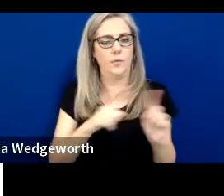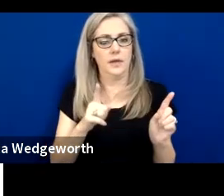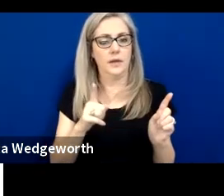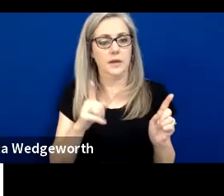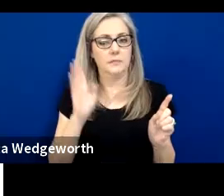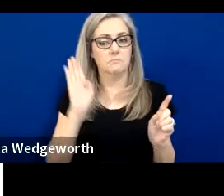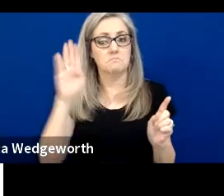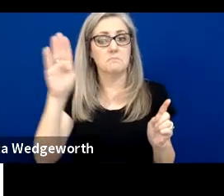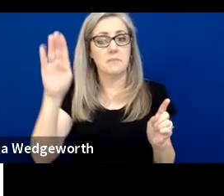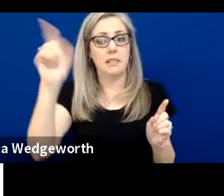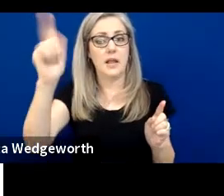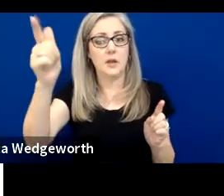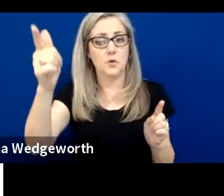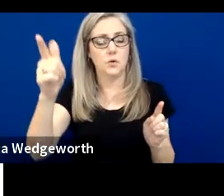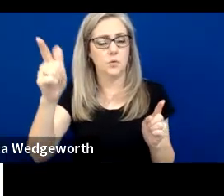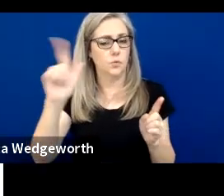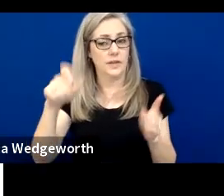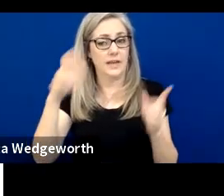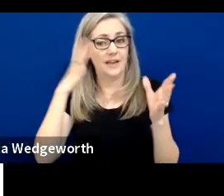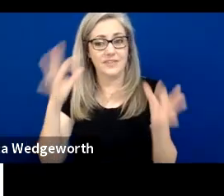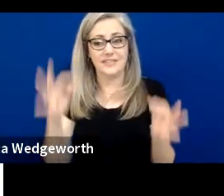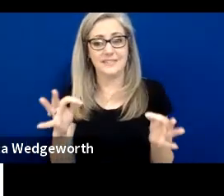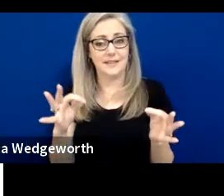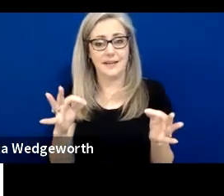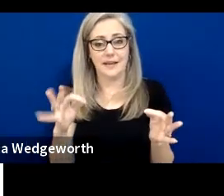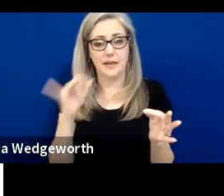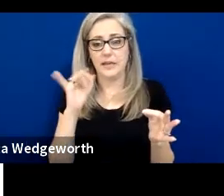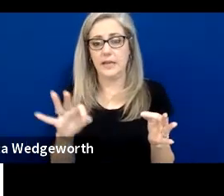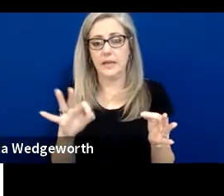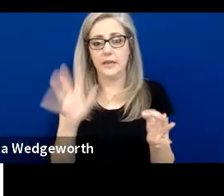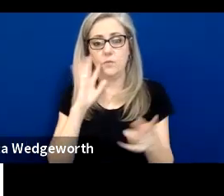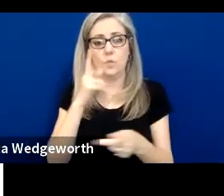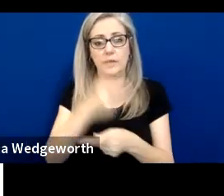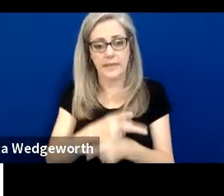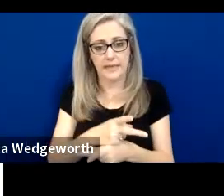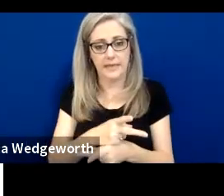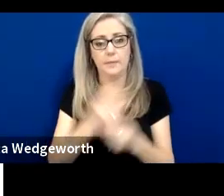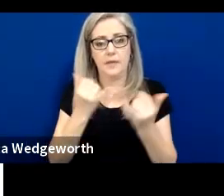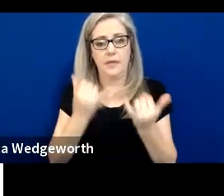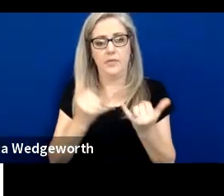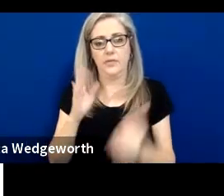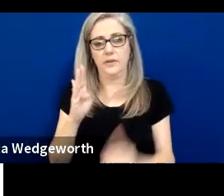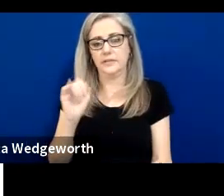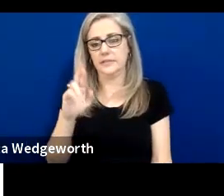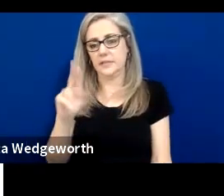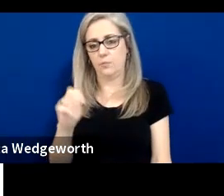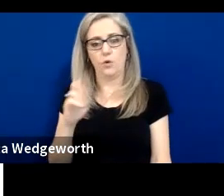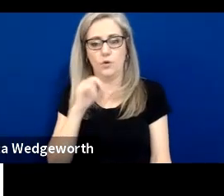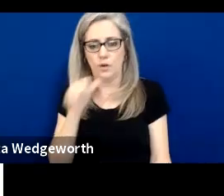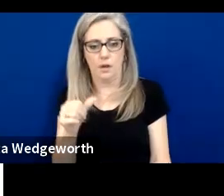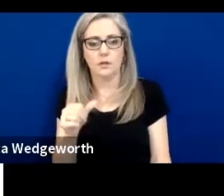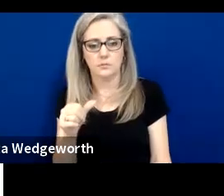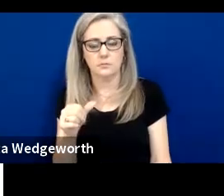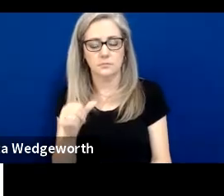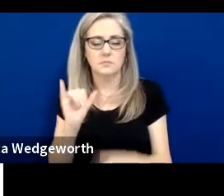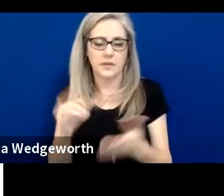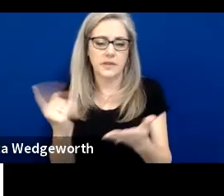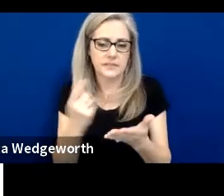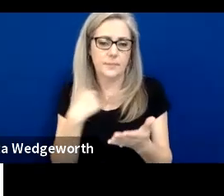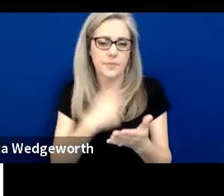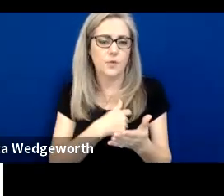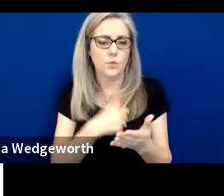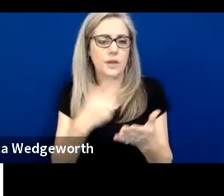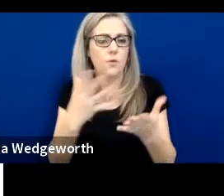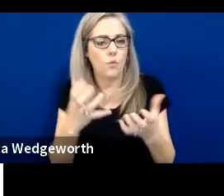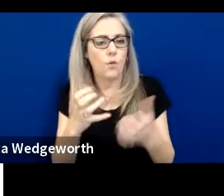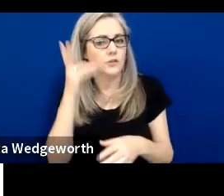the decision will have to be made whether to keep the existing barn or not. And so obviously that's something we're interested in hearing